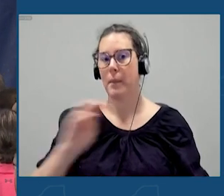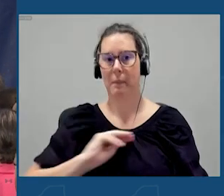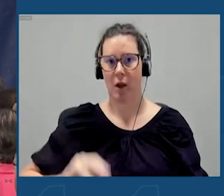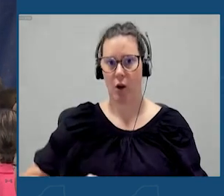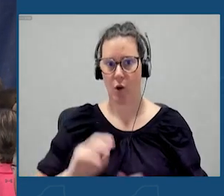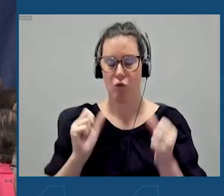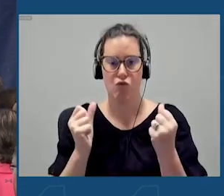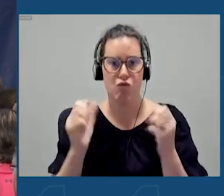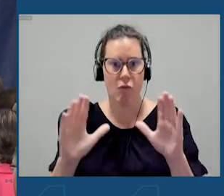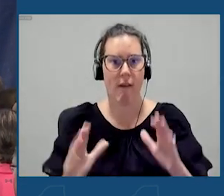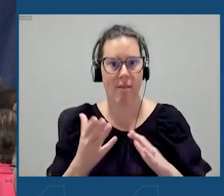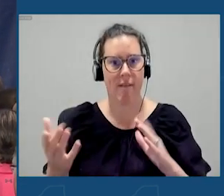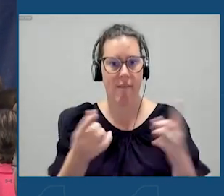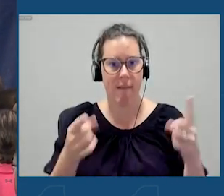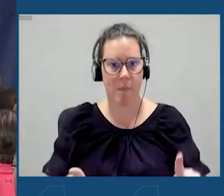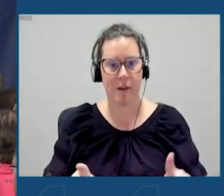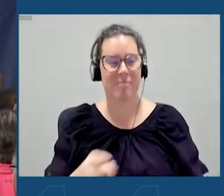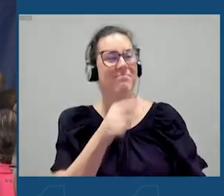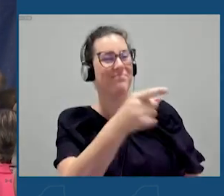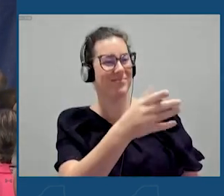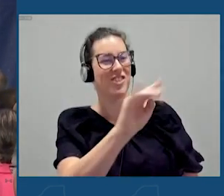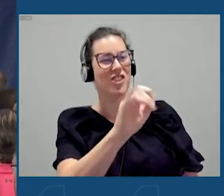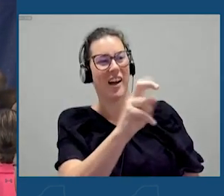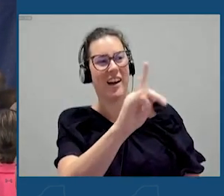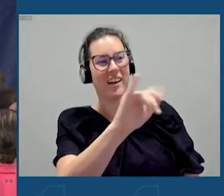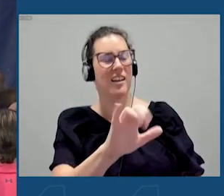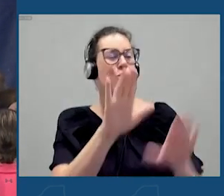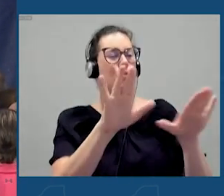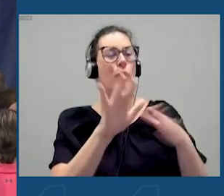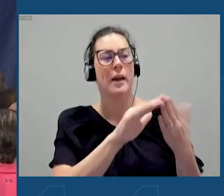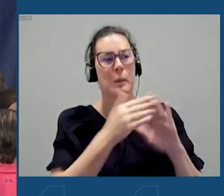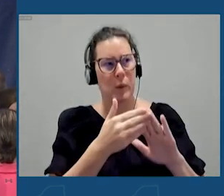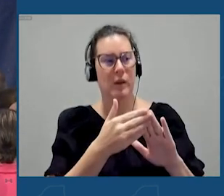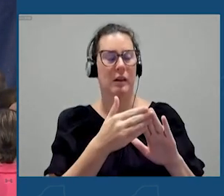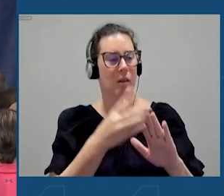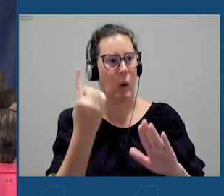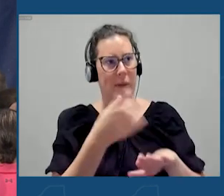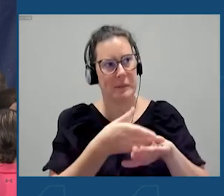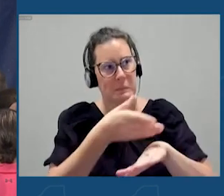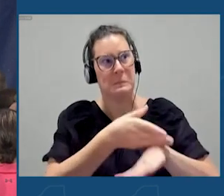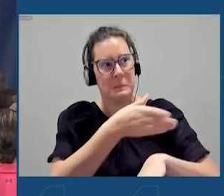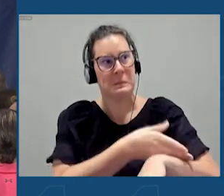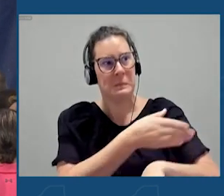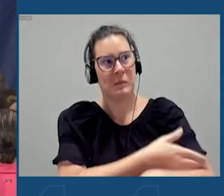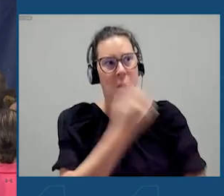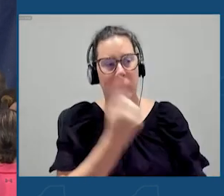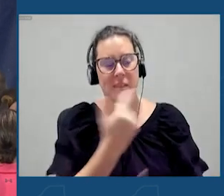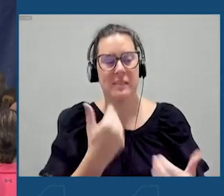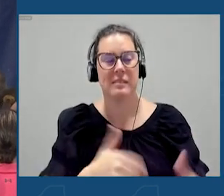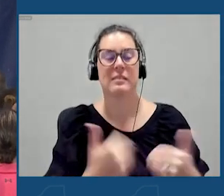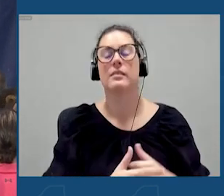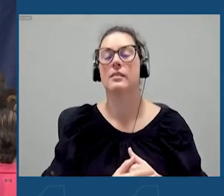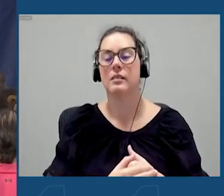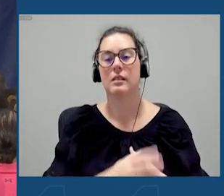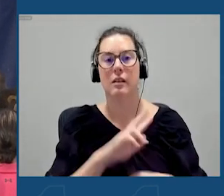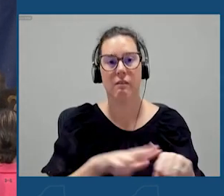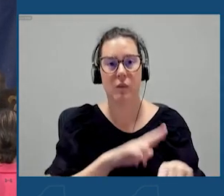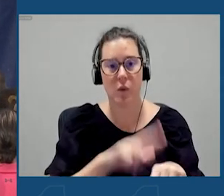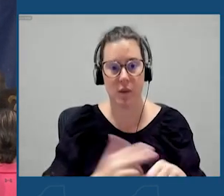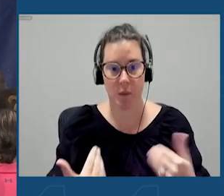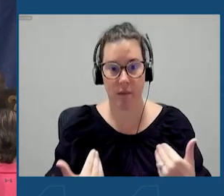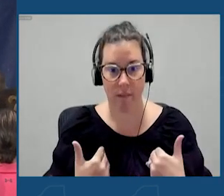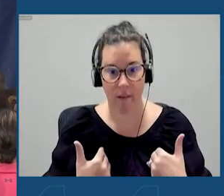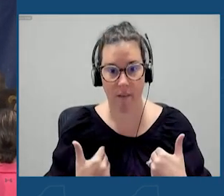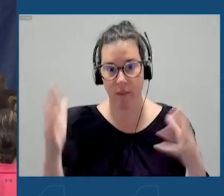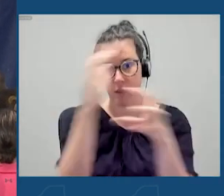There you are. What a great community that is. It just continues to get better and better all the time. And, of course, we have the